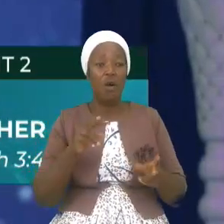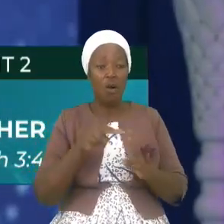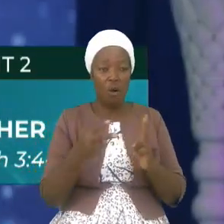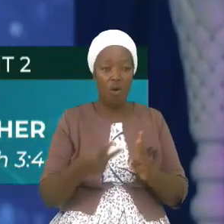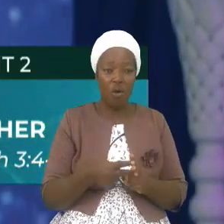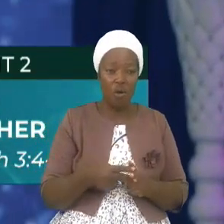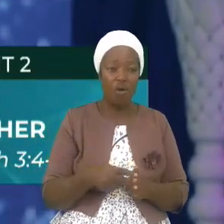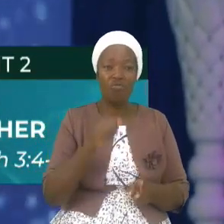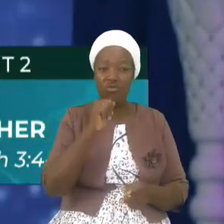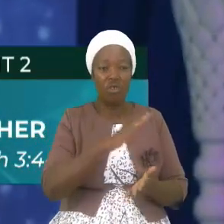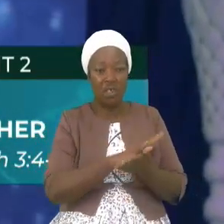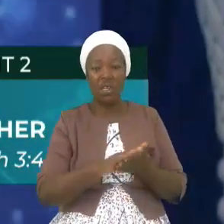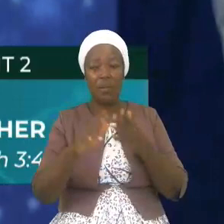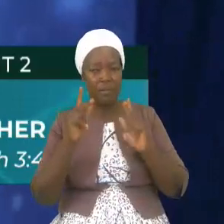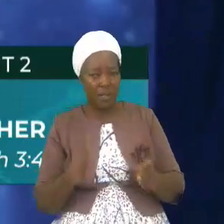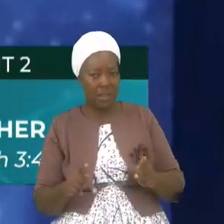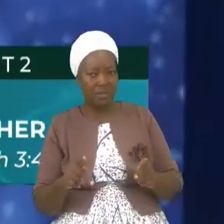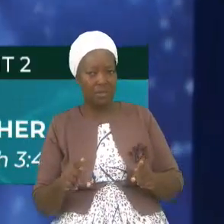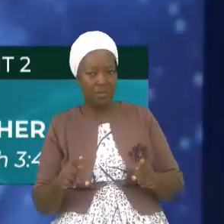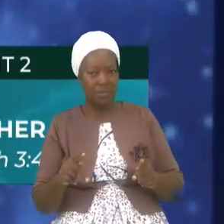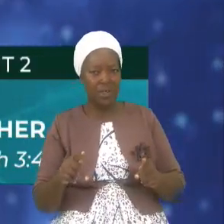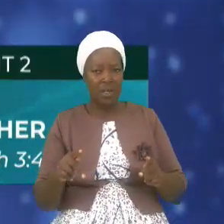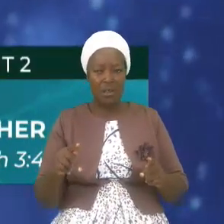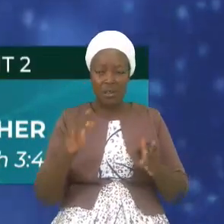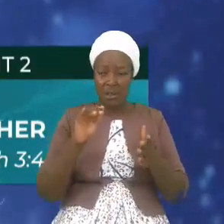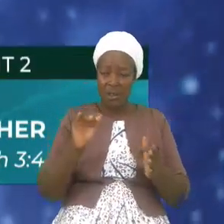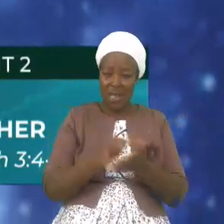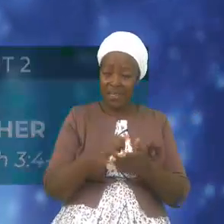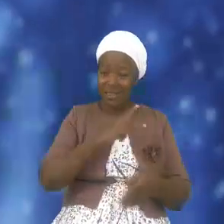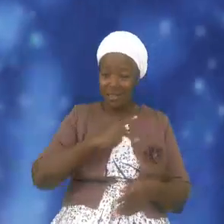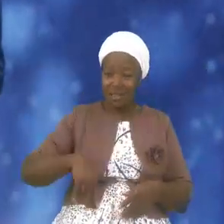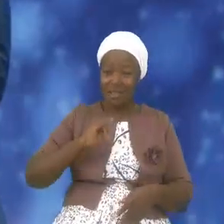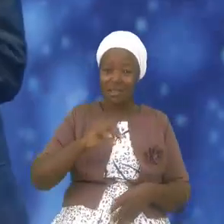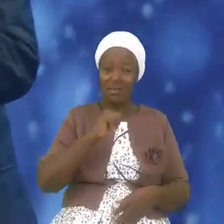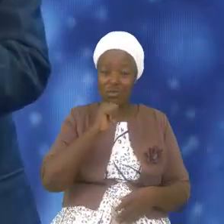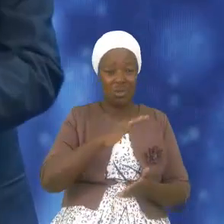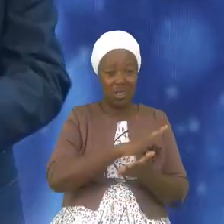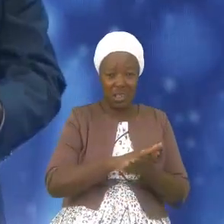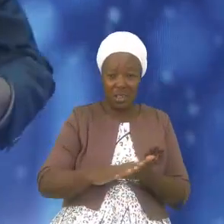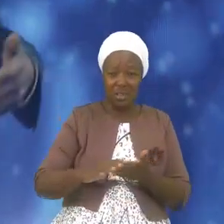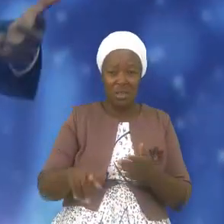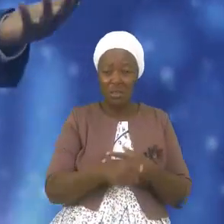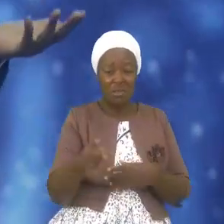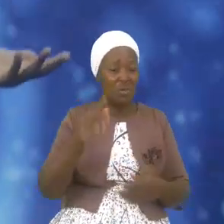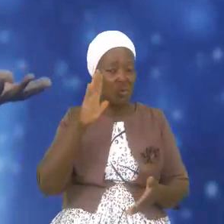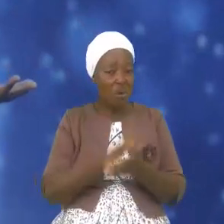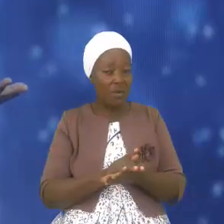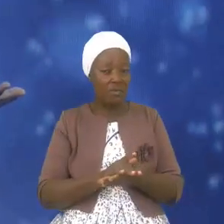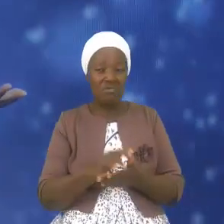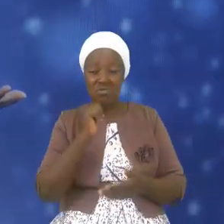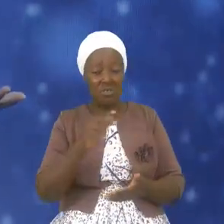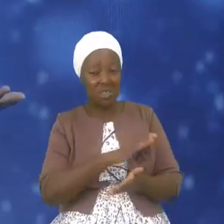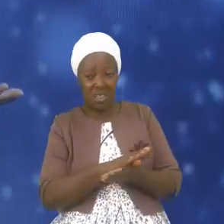women, unclean, those concubines, unclean, those counselors, unclean. And what Daniel